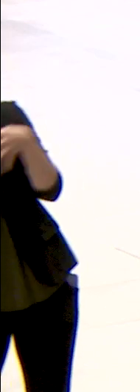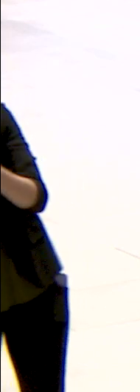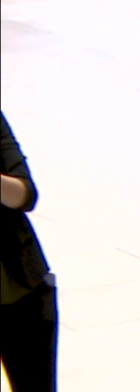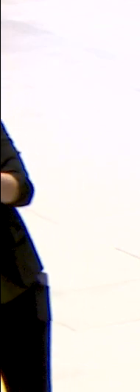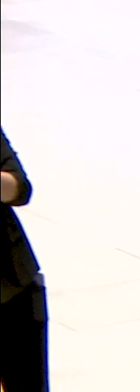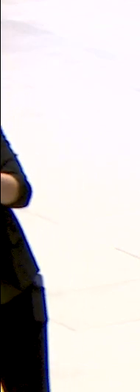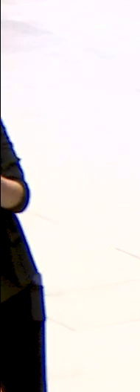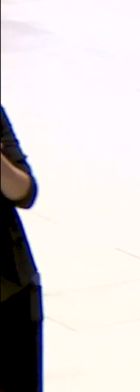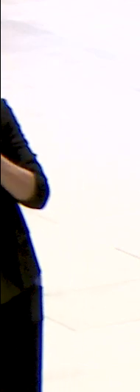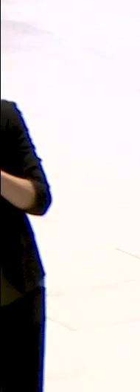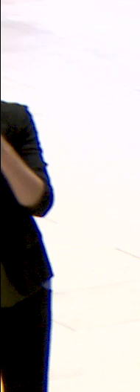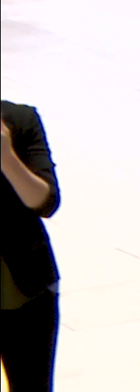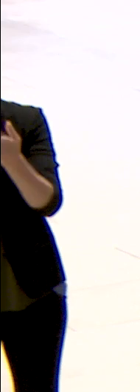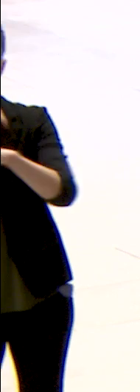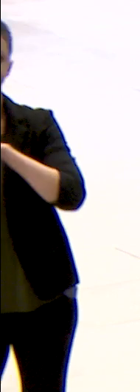dive into that discussion, okay?